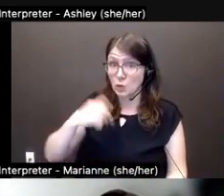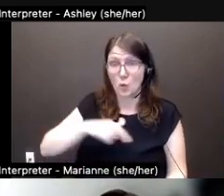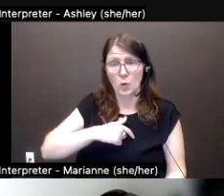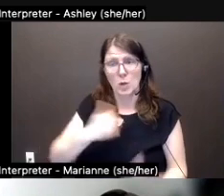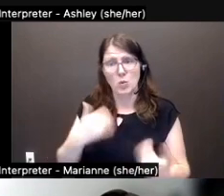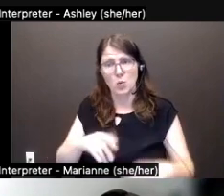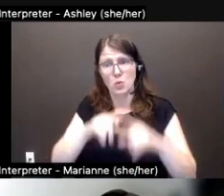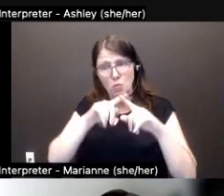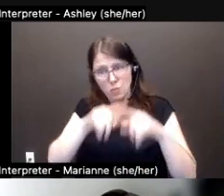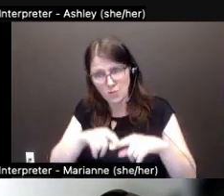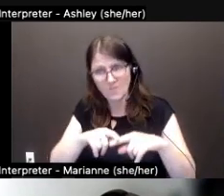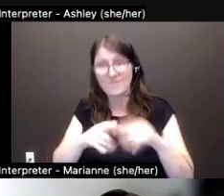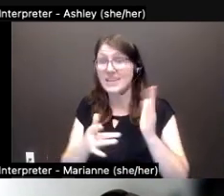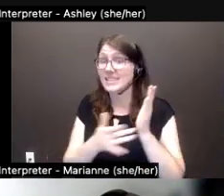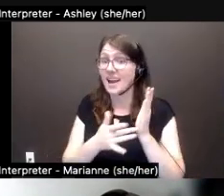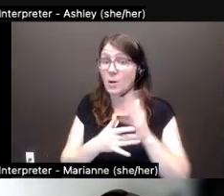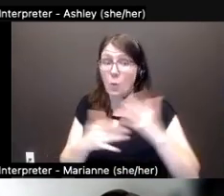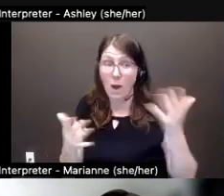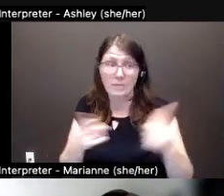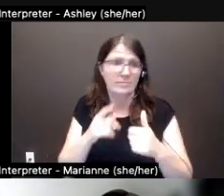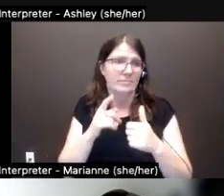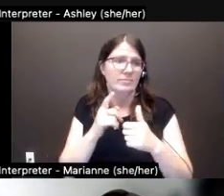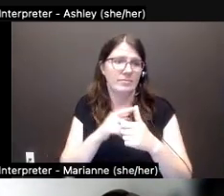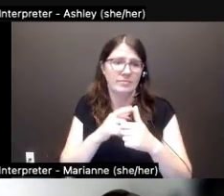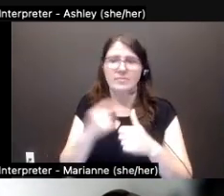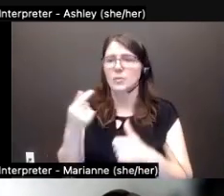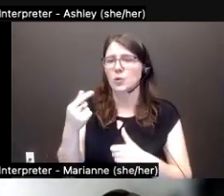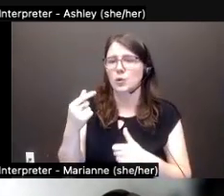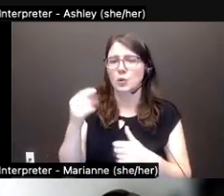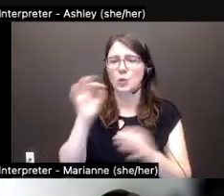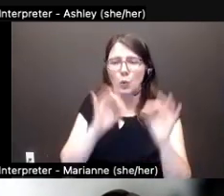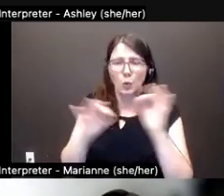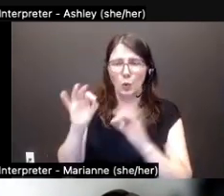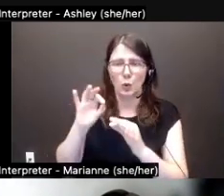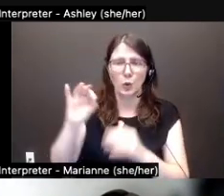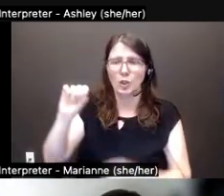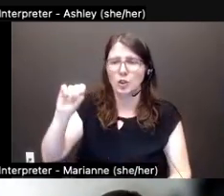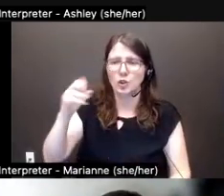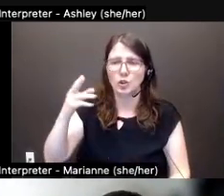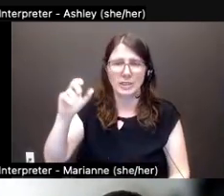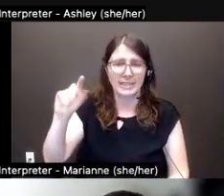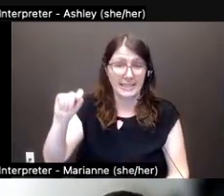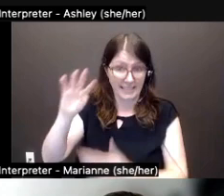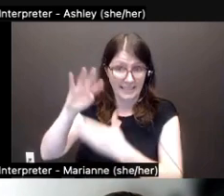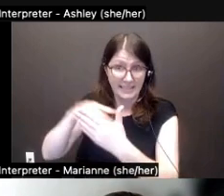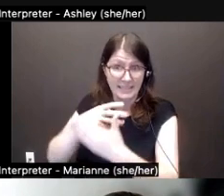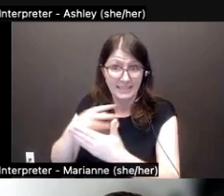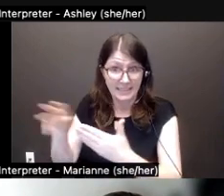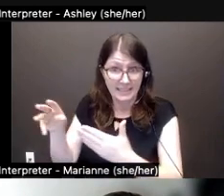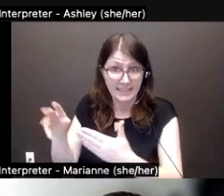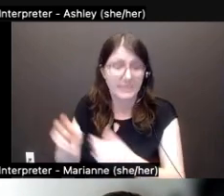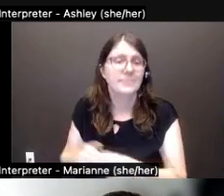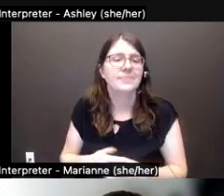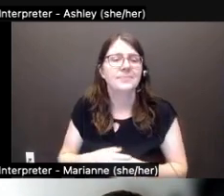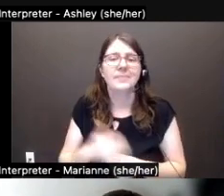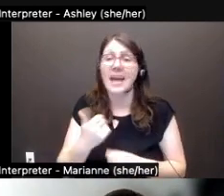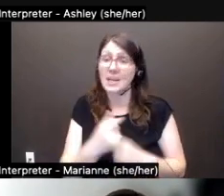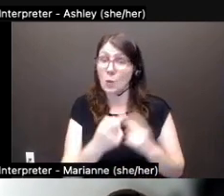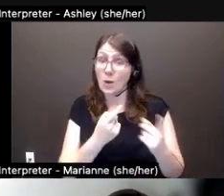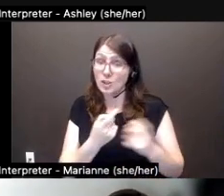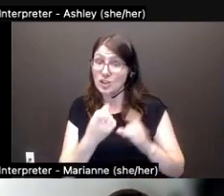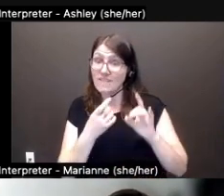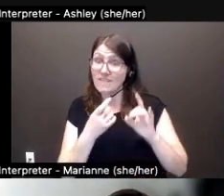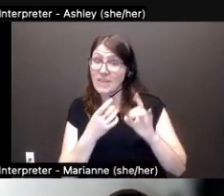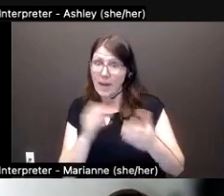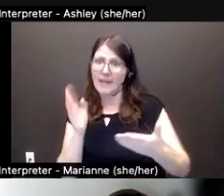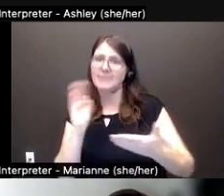us, especially during the training. So we were taking feedbacks and question and add it in there during the month, and then we